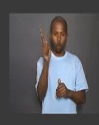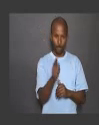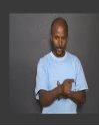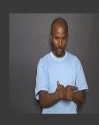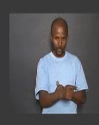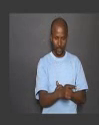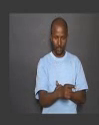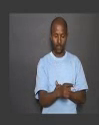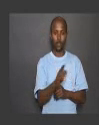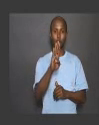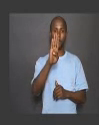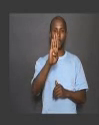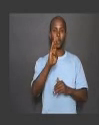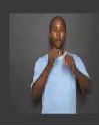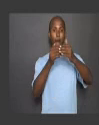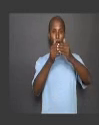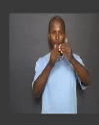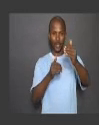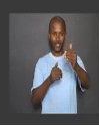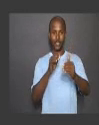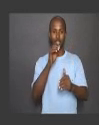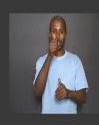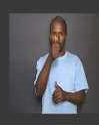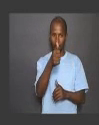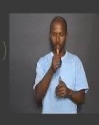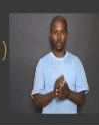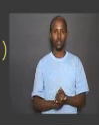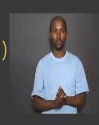over b minus a.